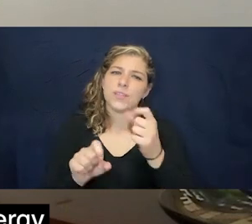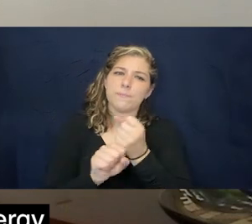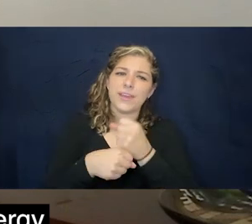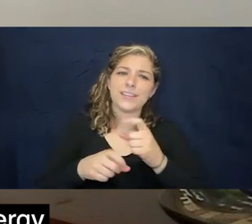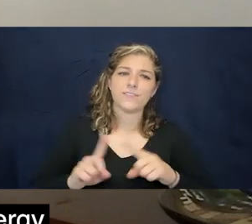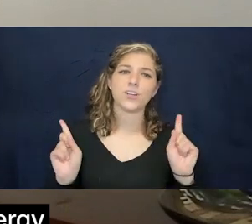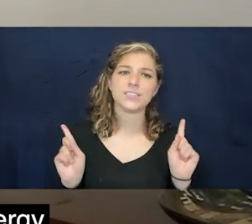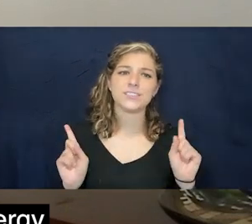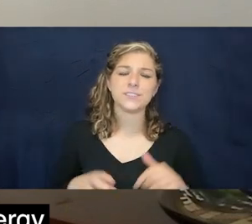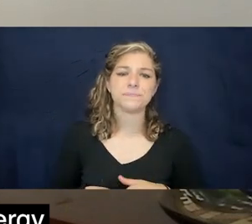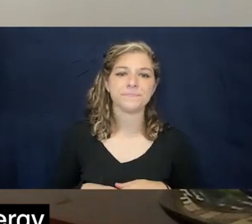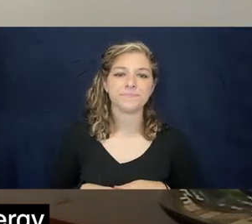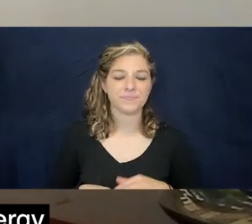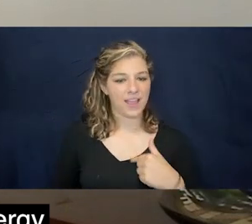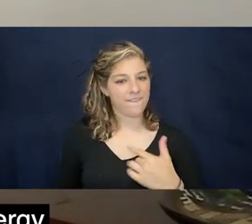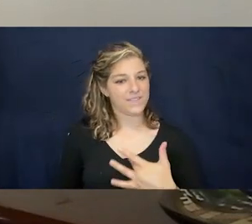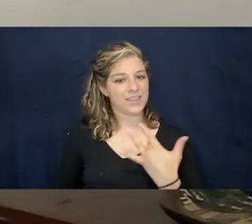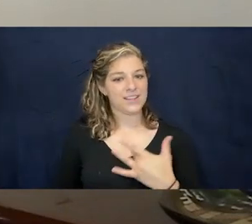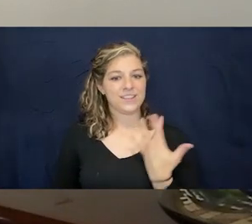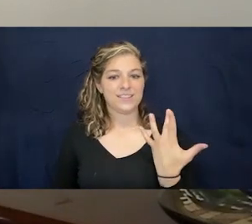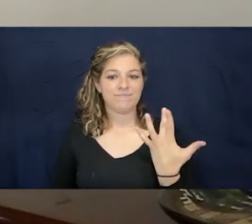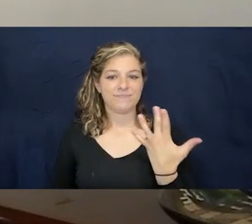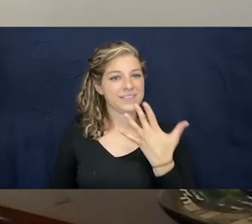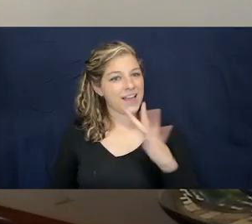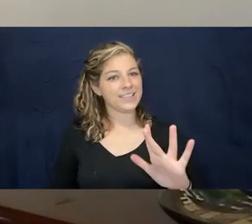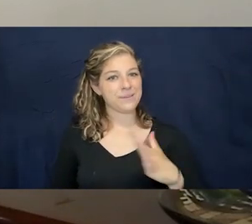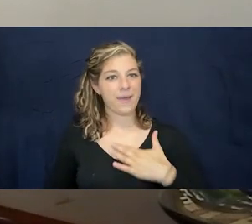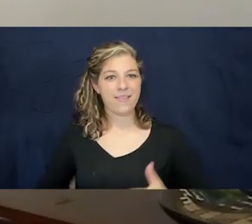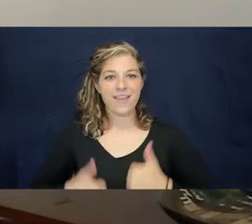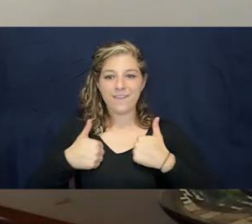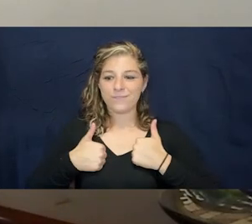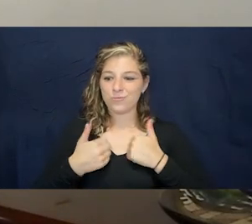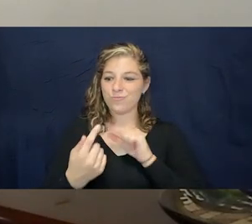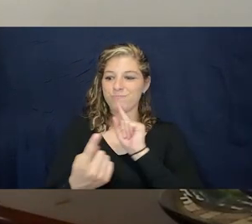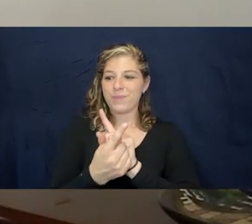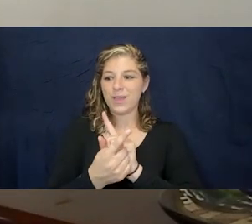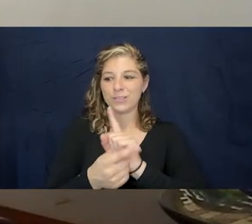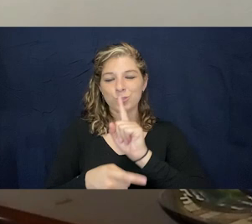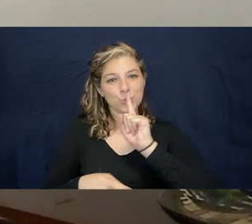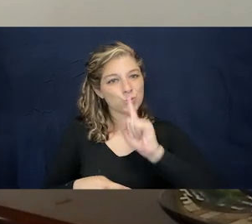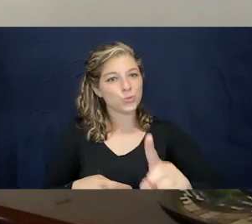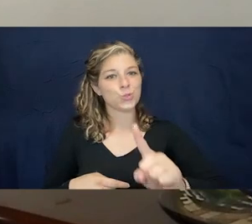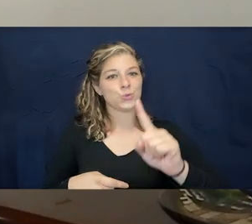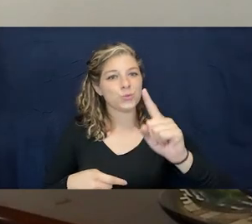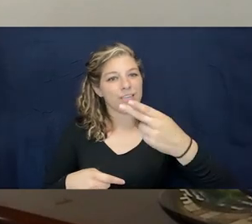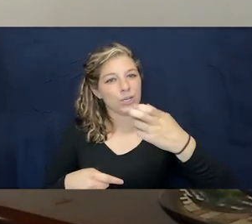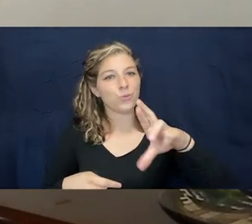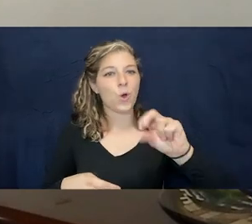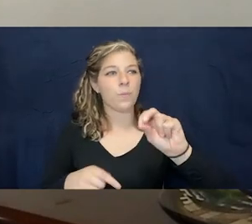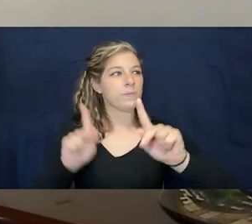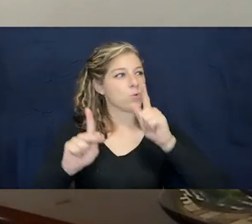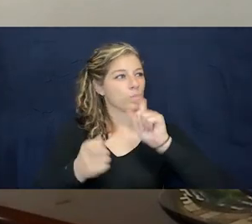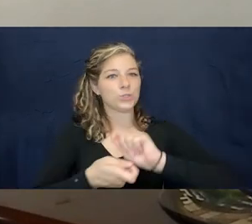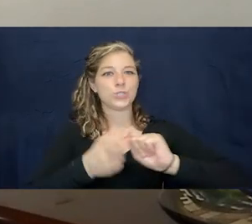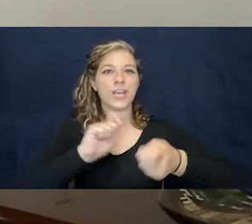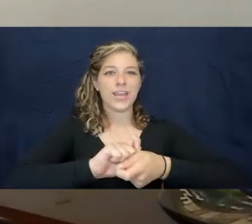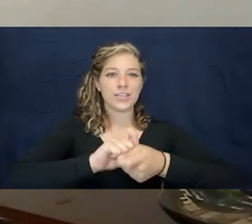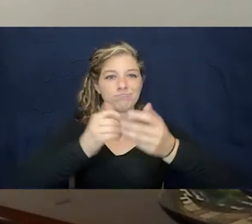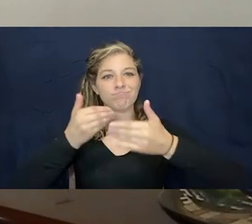and energy and professionalism to make a difference. I feel lucky in my life to have met